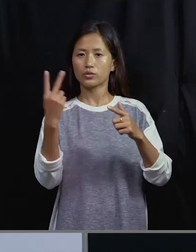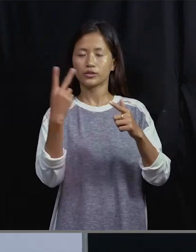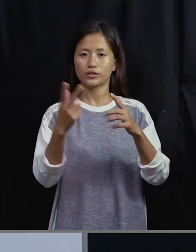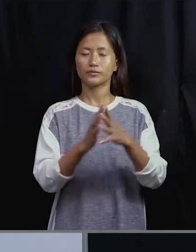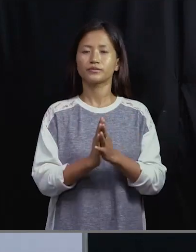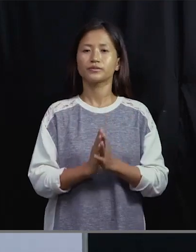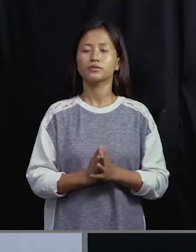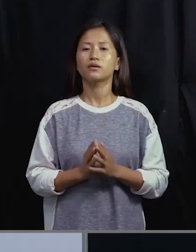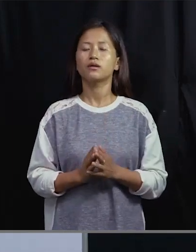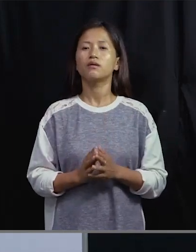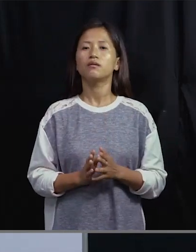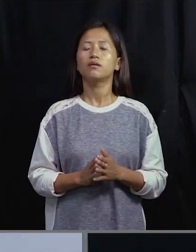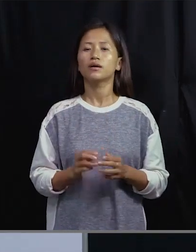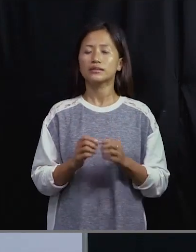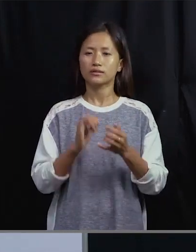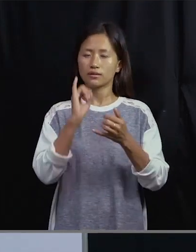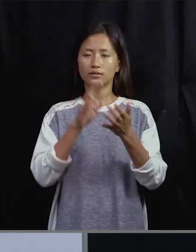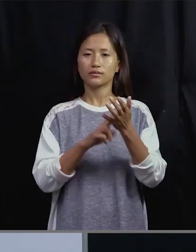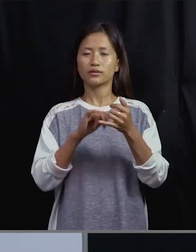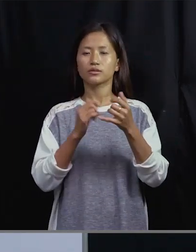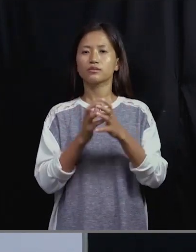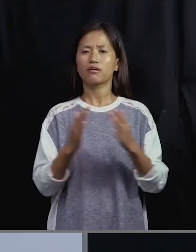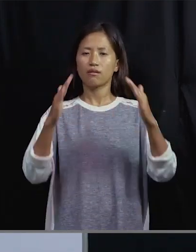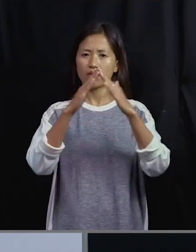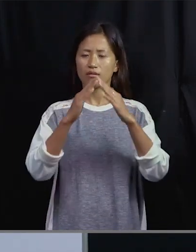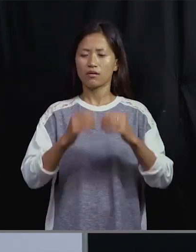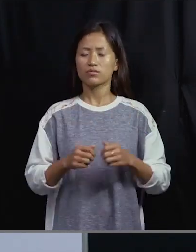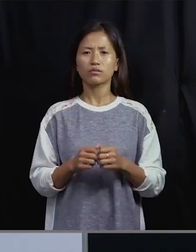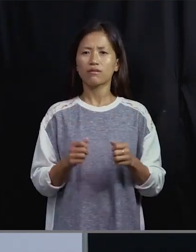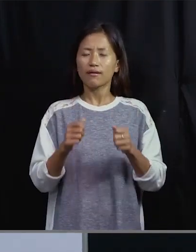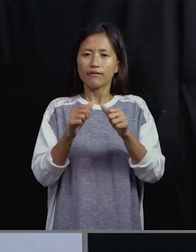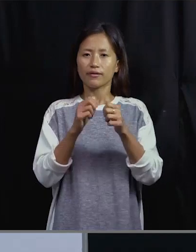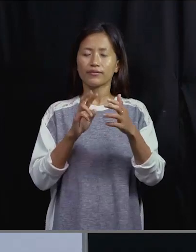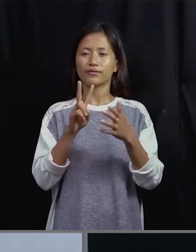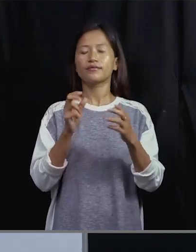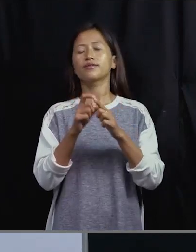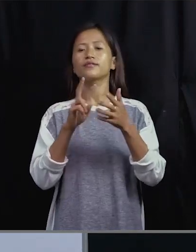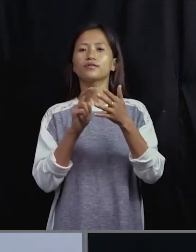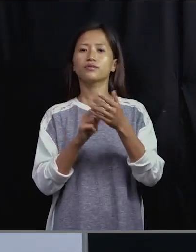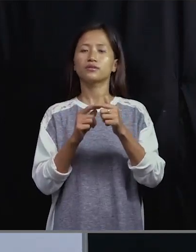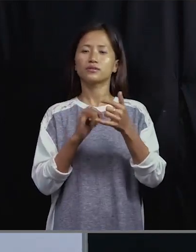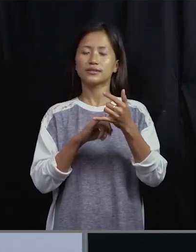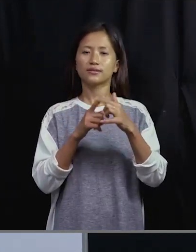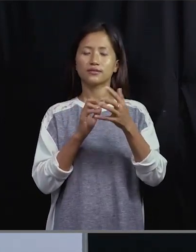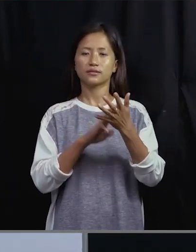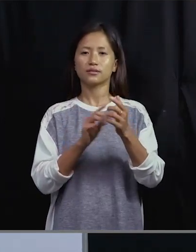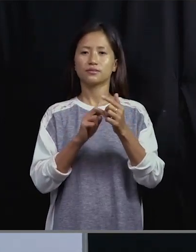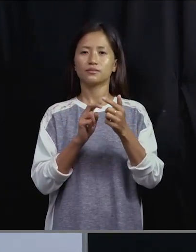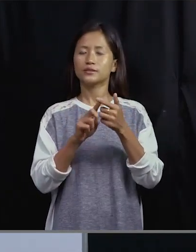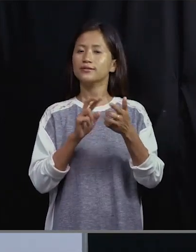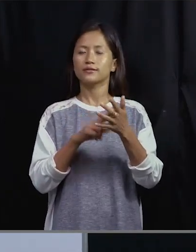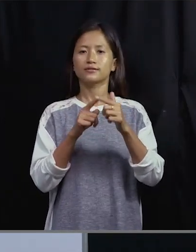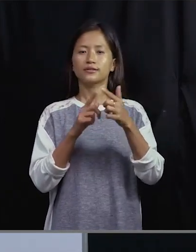transportation, insurance, or maybe warehousing, okay, advertisement. So those are the activities which is being conducted by the commerce, okay,